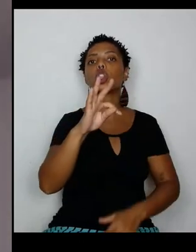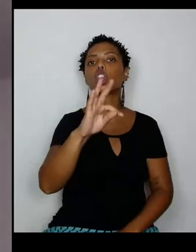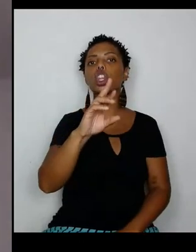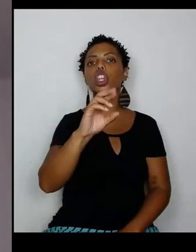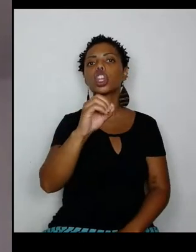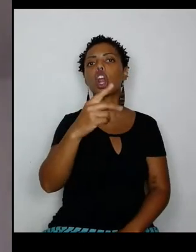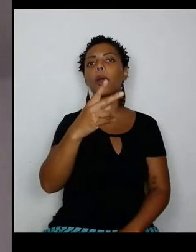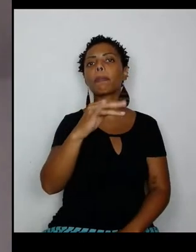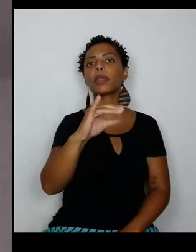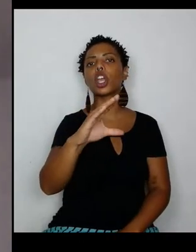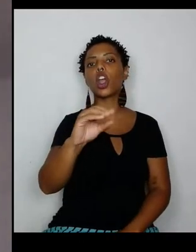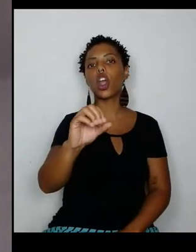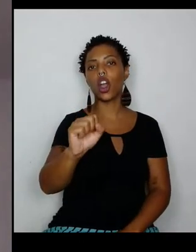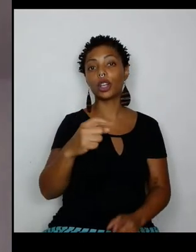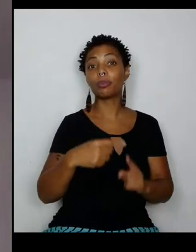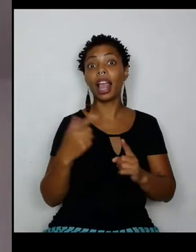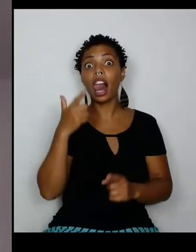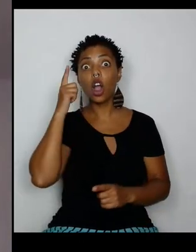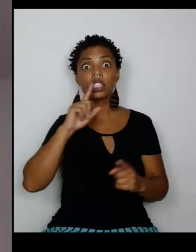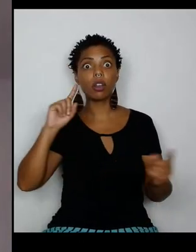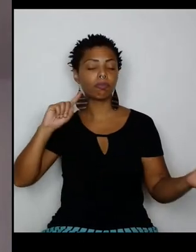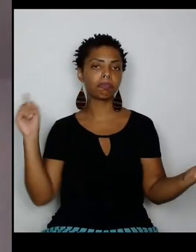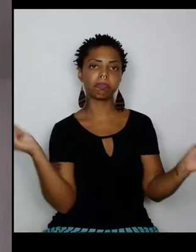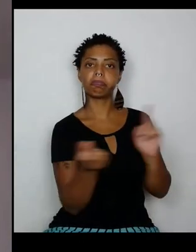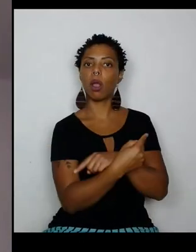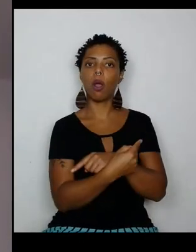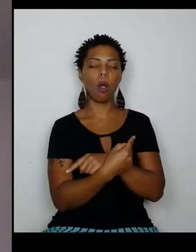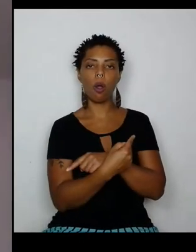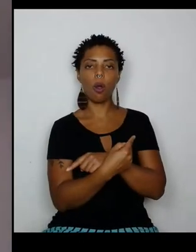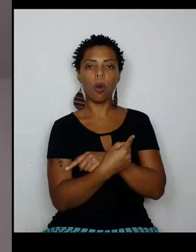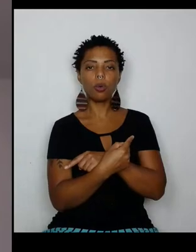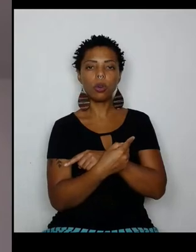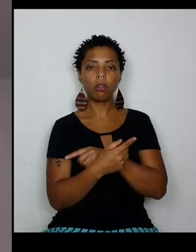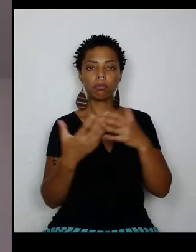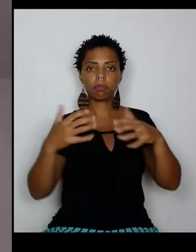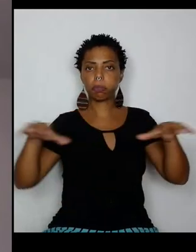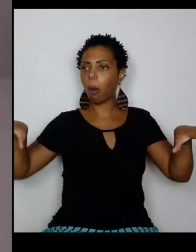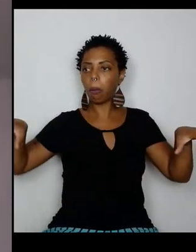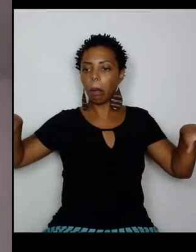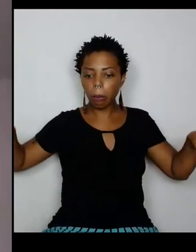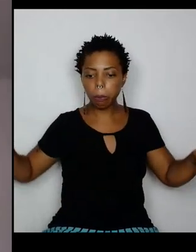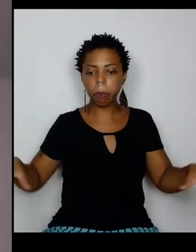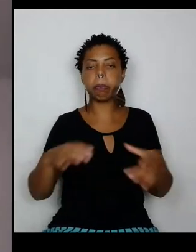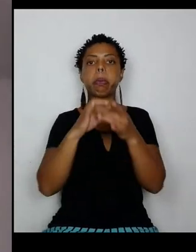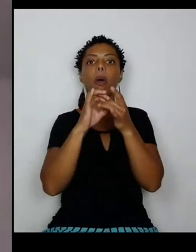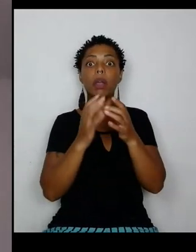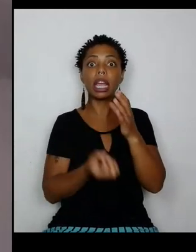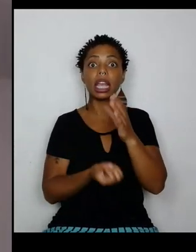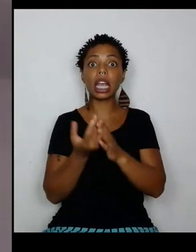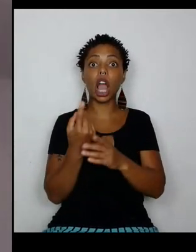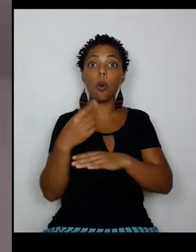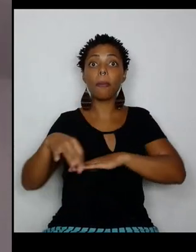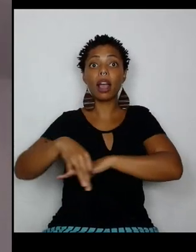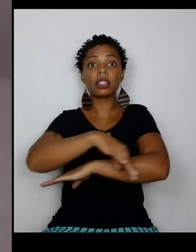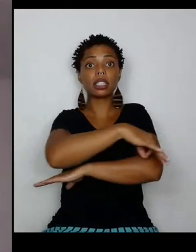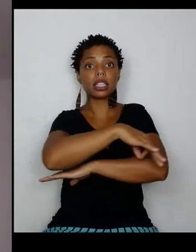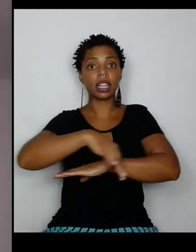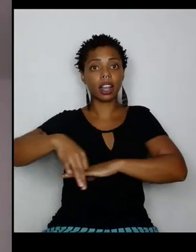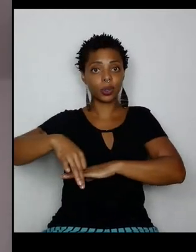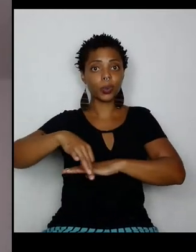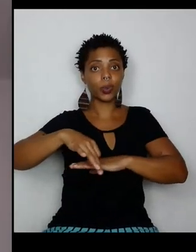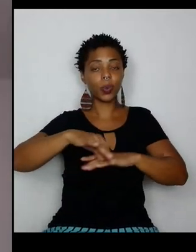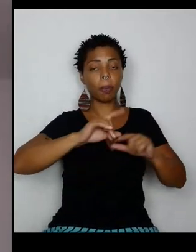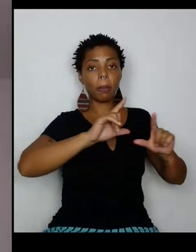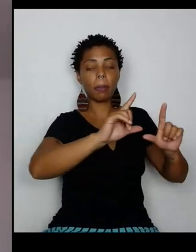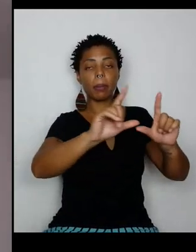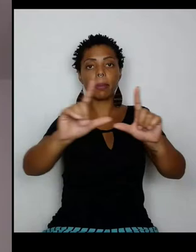tropics she managed to invert the poles somehow she managed to